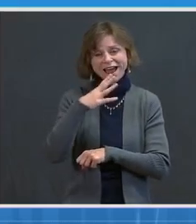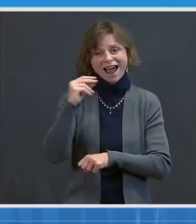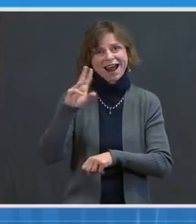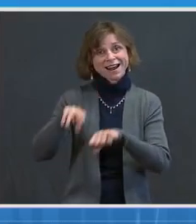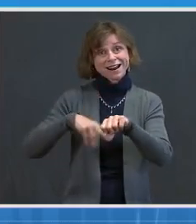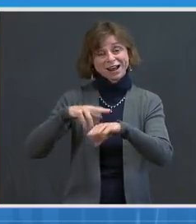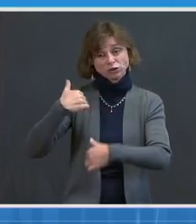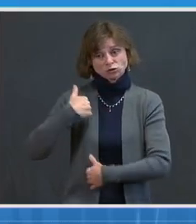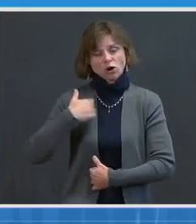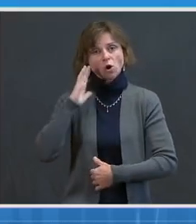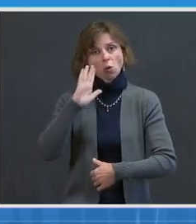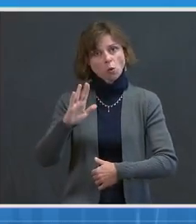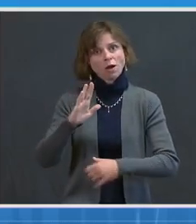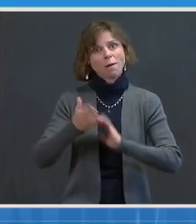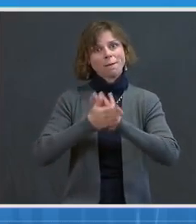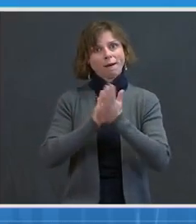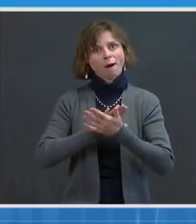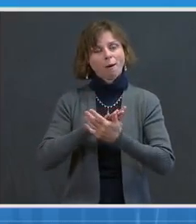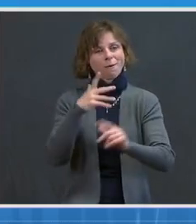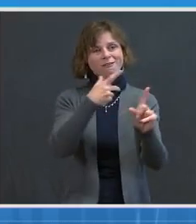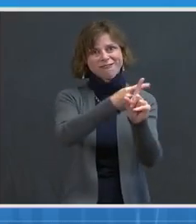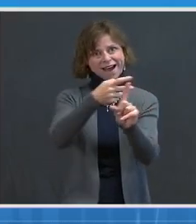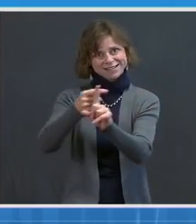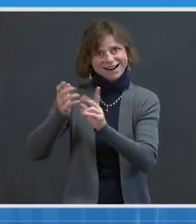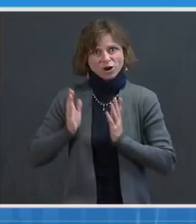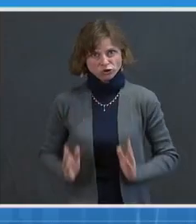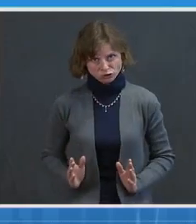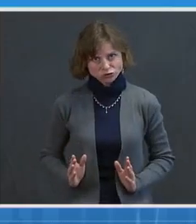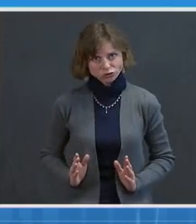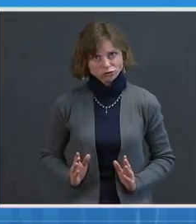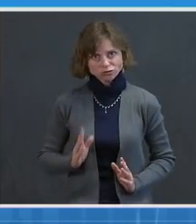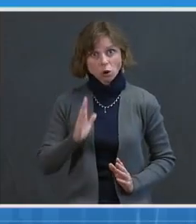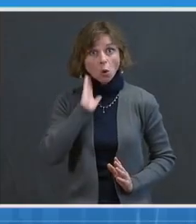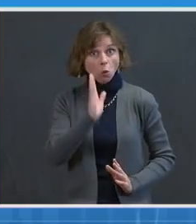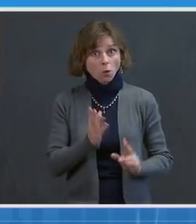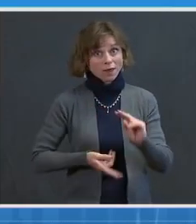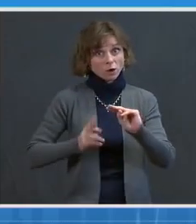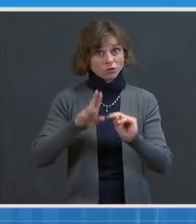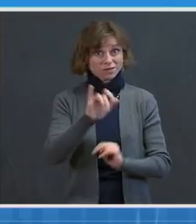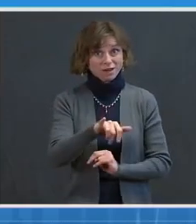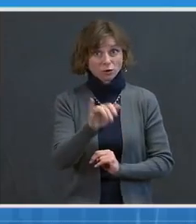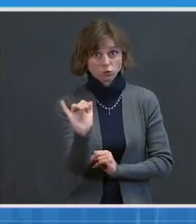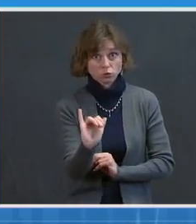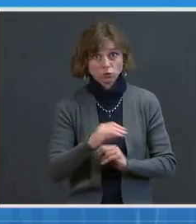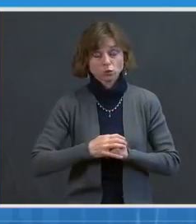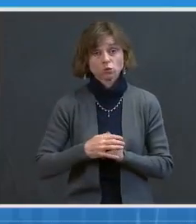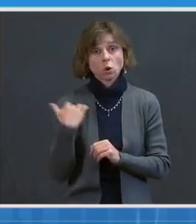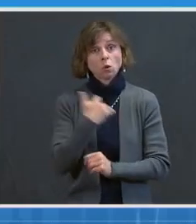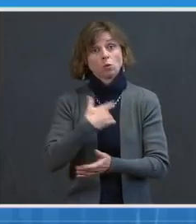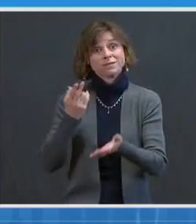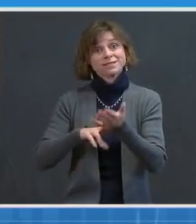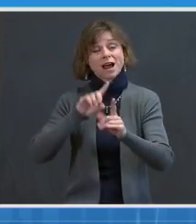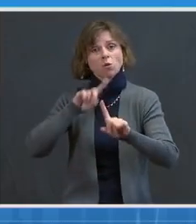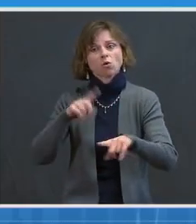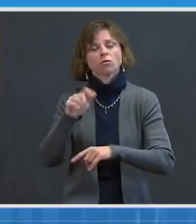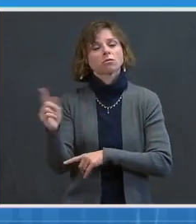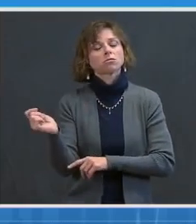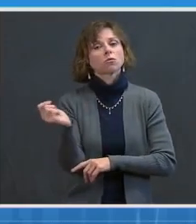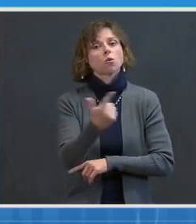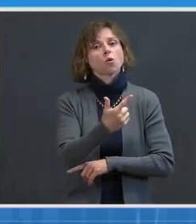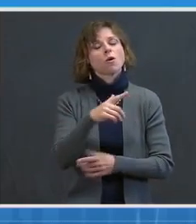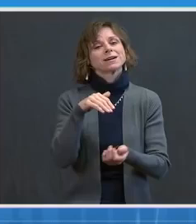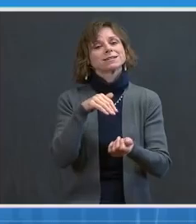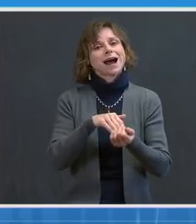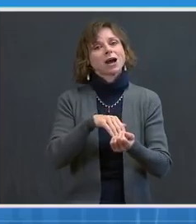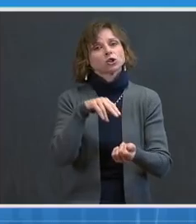serve as vaccinators, with many more to come. We've signed an order to allow our nation's doctors and nurses to give